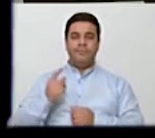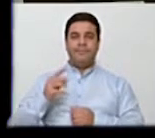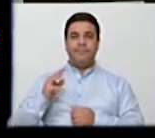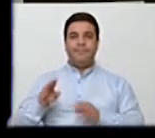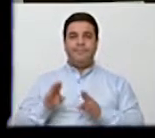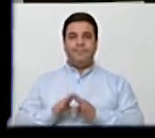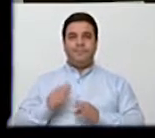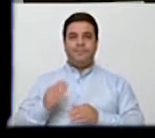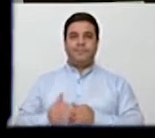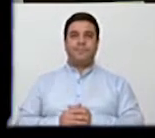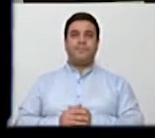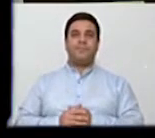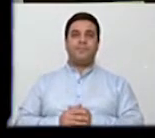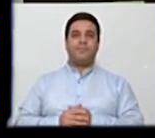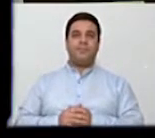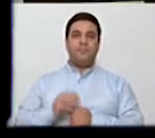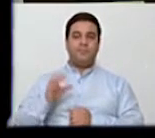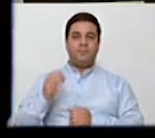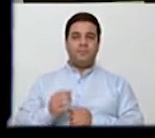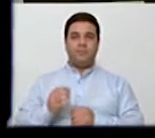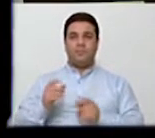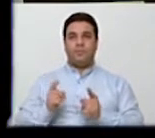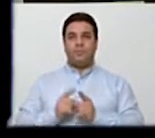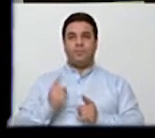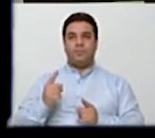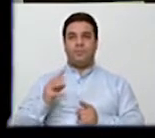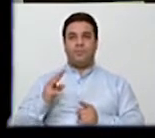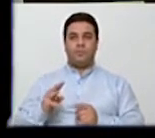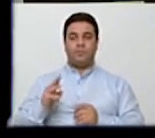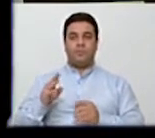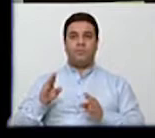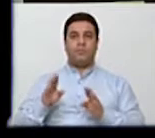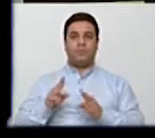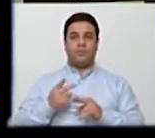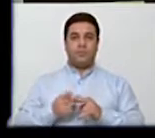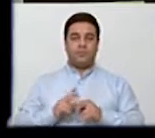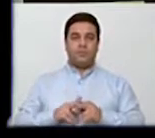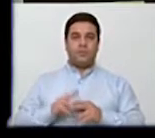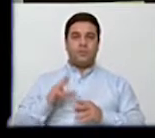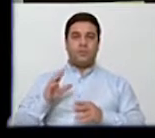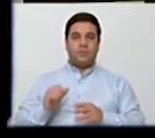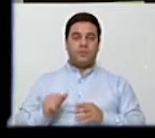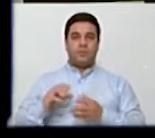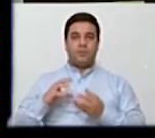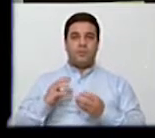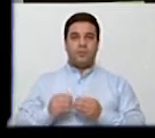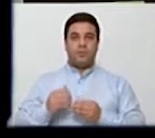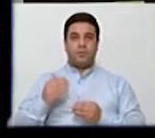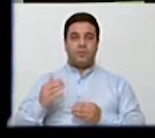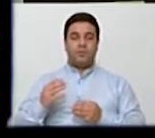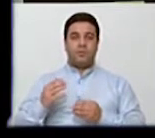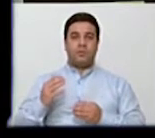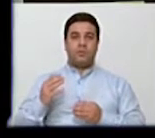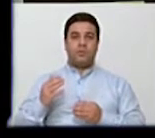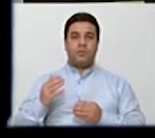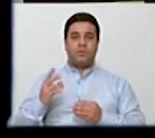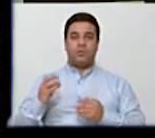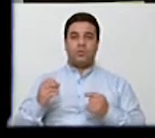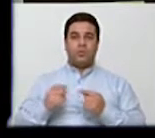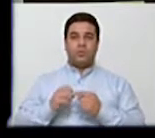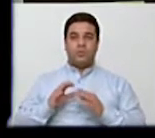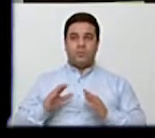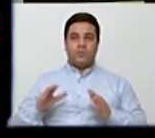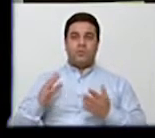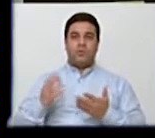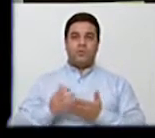1 malyarga teng ekanligi, kumush nitratning ham 1 malyarli ekanligi hamda uning hajmi esa noma'lum,